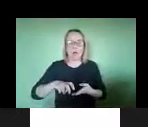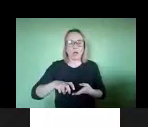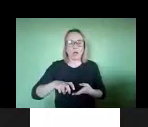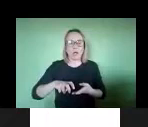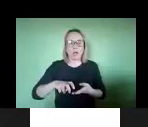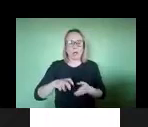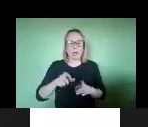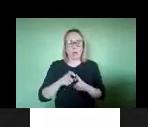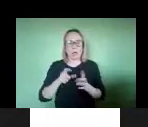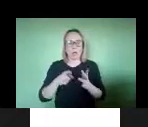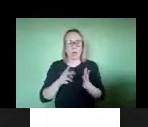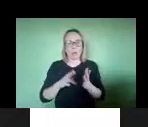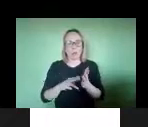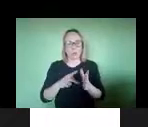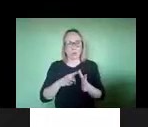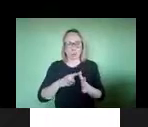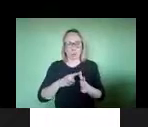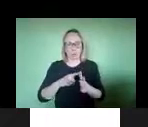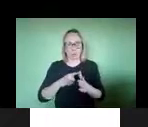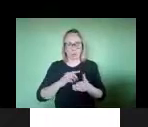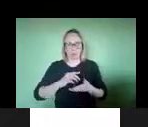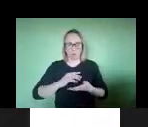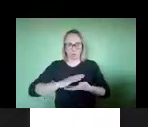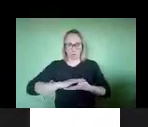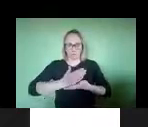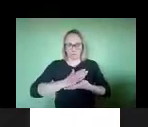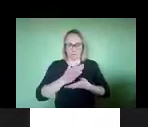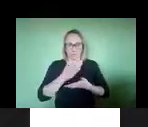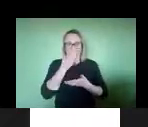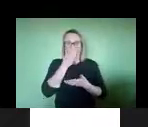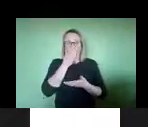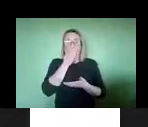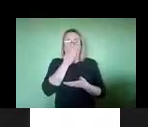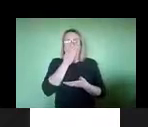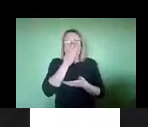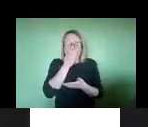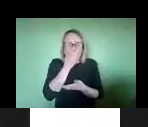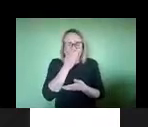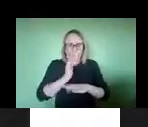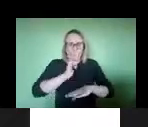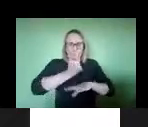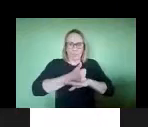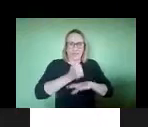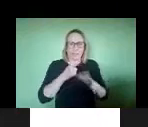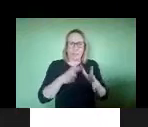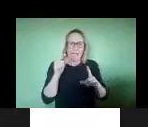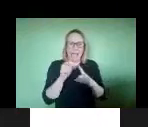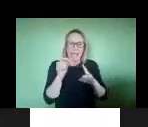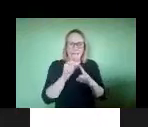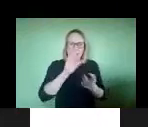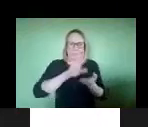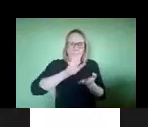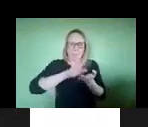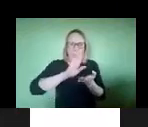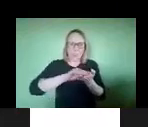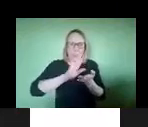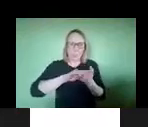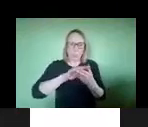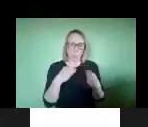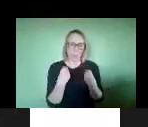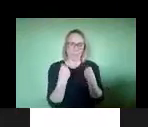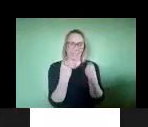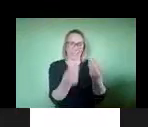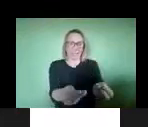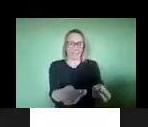good. She put the apps in that on the technology before they received their devices, and it was like opening the door to these guys, you know. It was